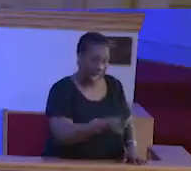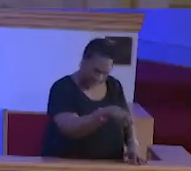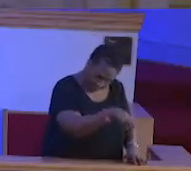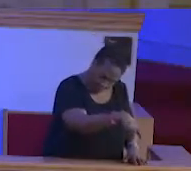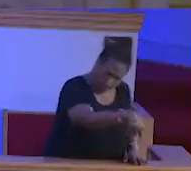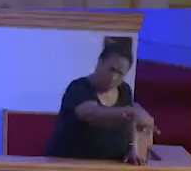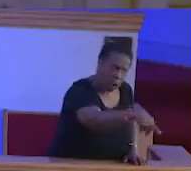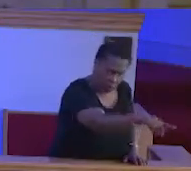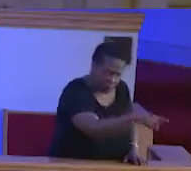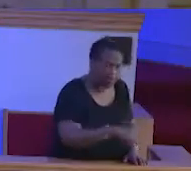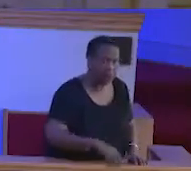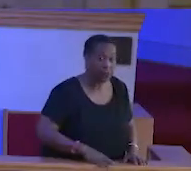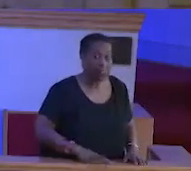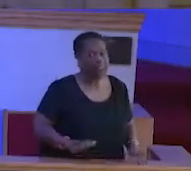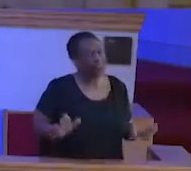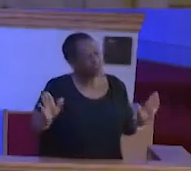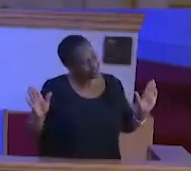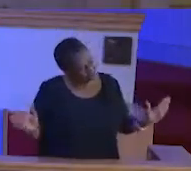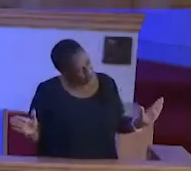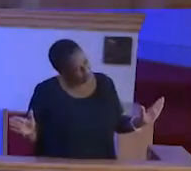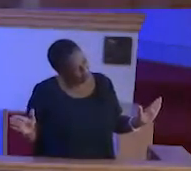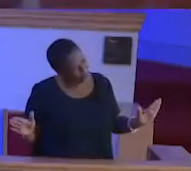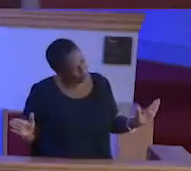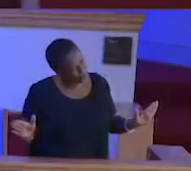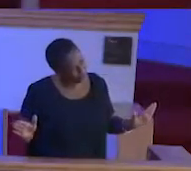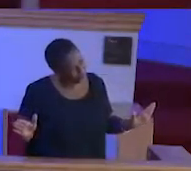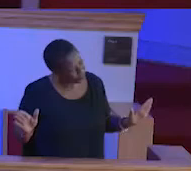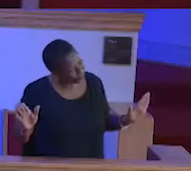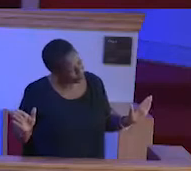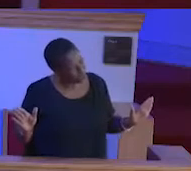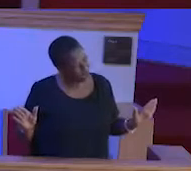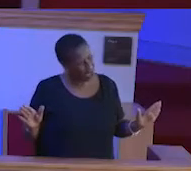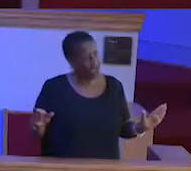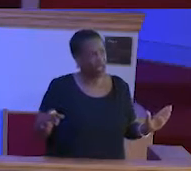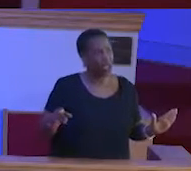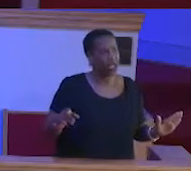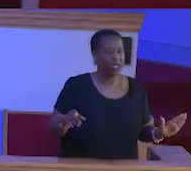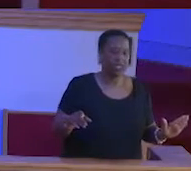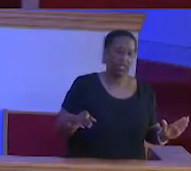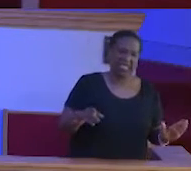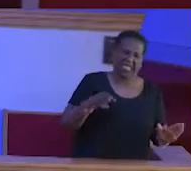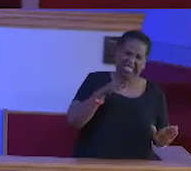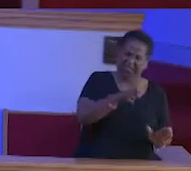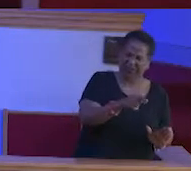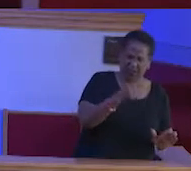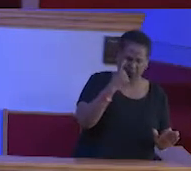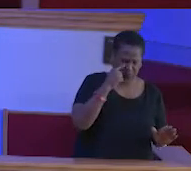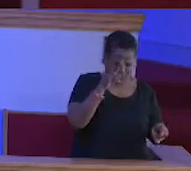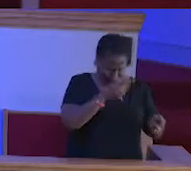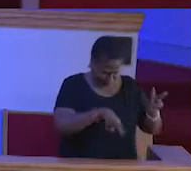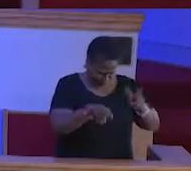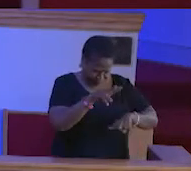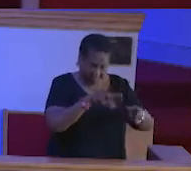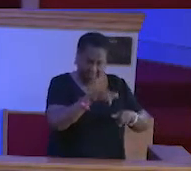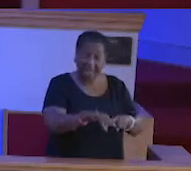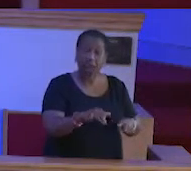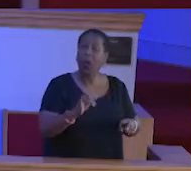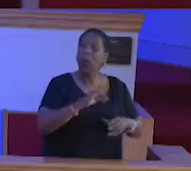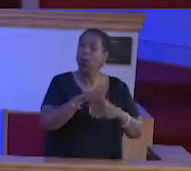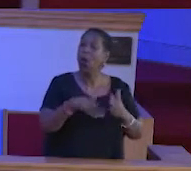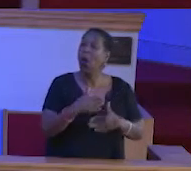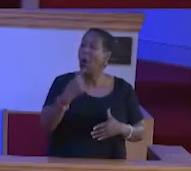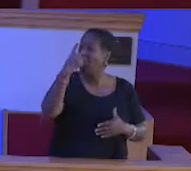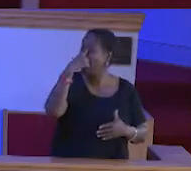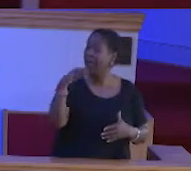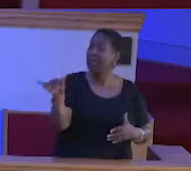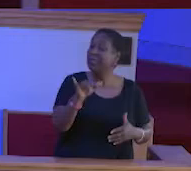walk. Now, if we look at this with the least critical eye, we'll all come away with the